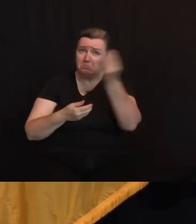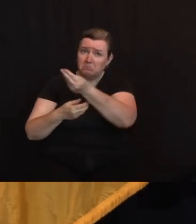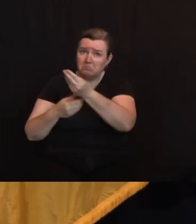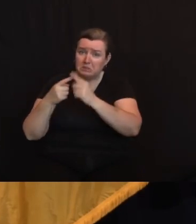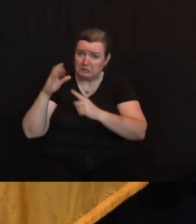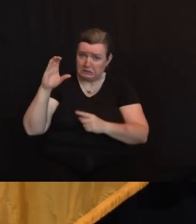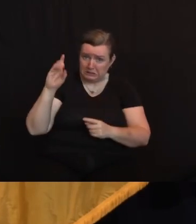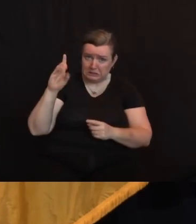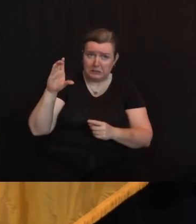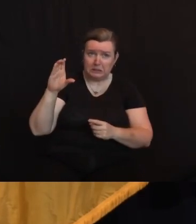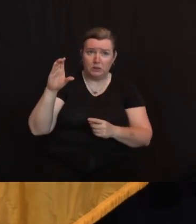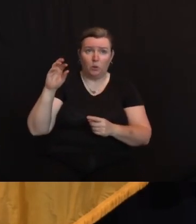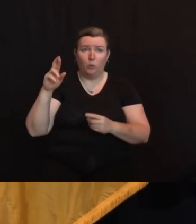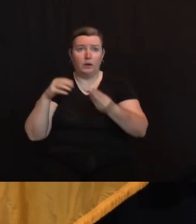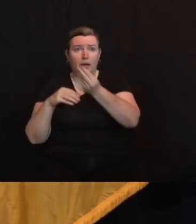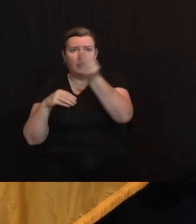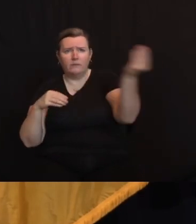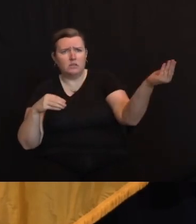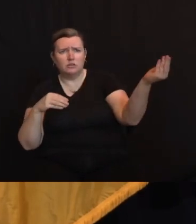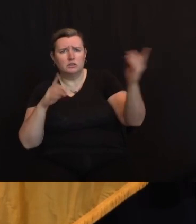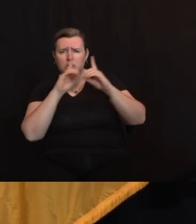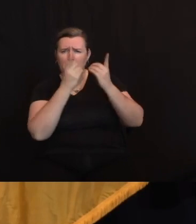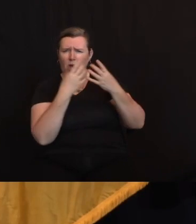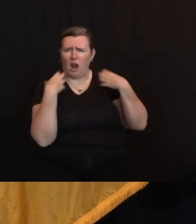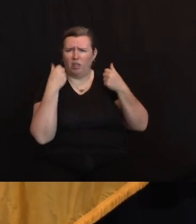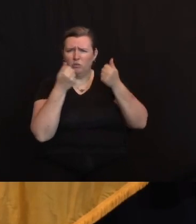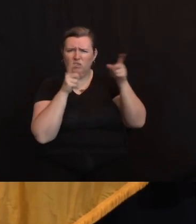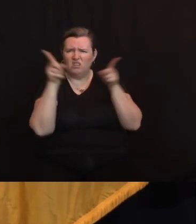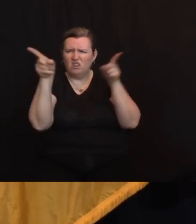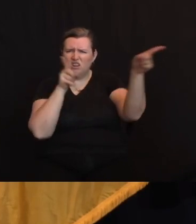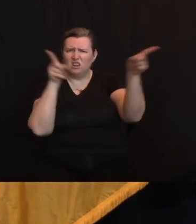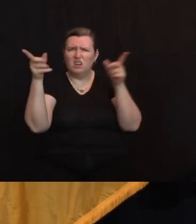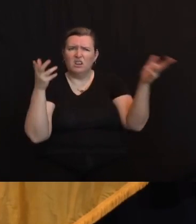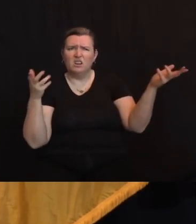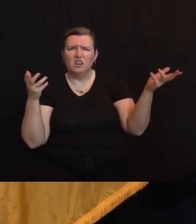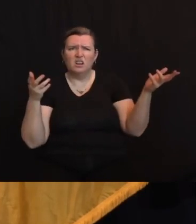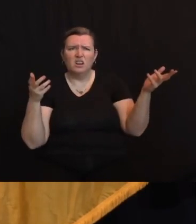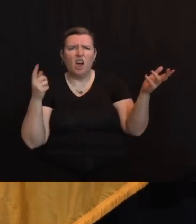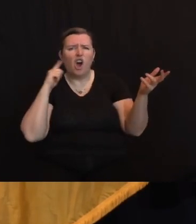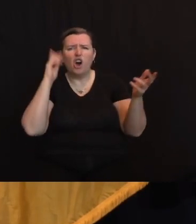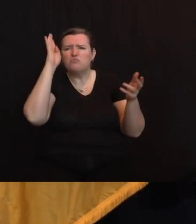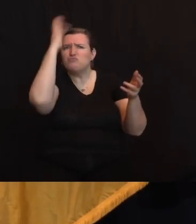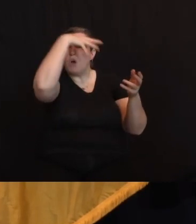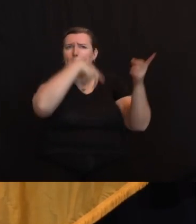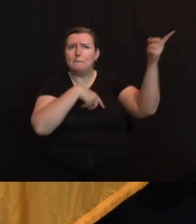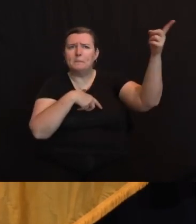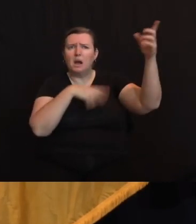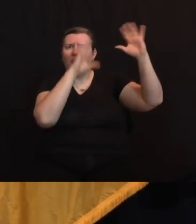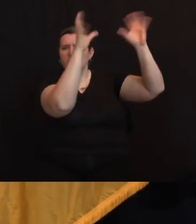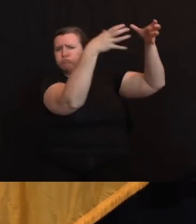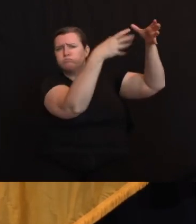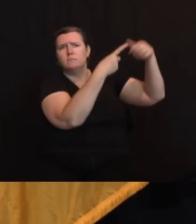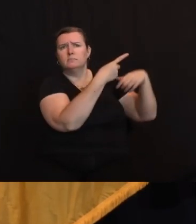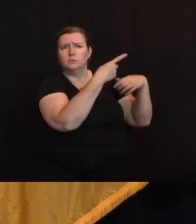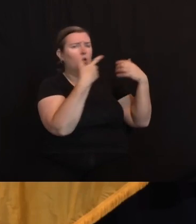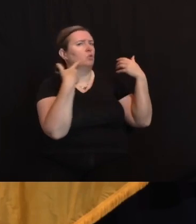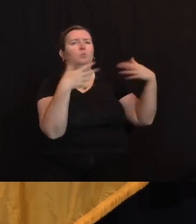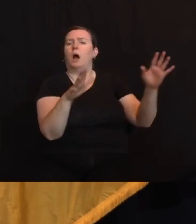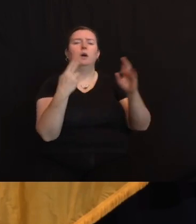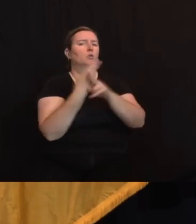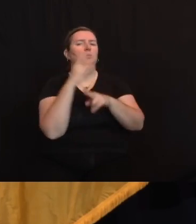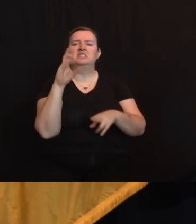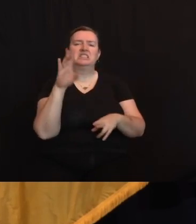any concerns about that change planned by the Trump administration? And so far in the pandemic, you